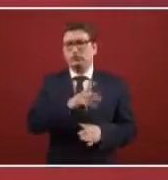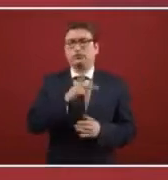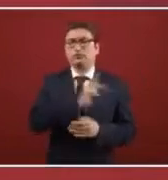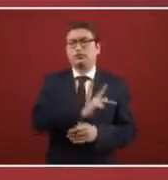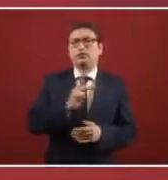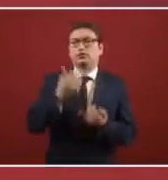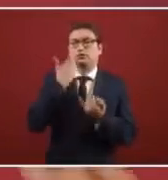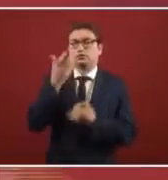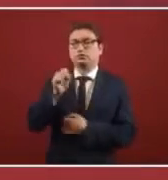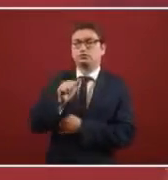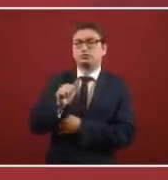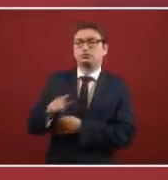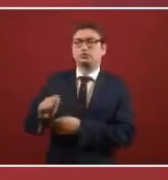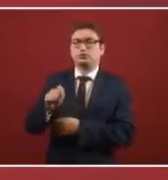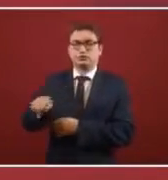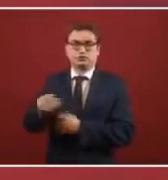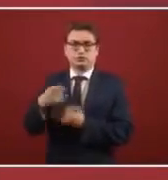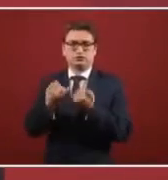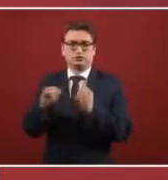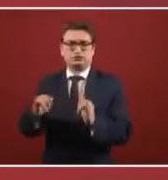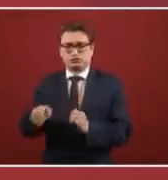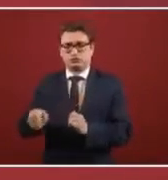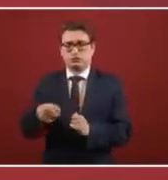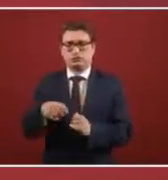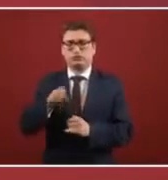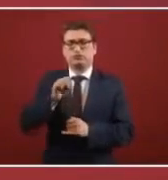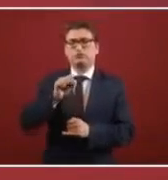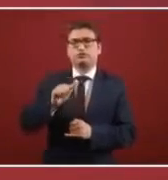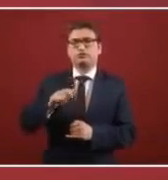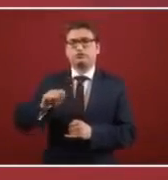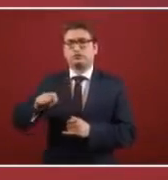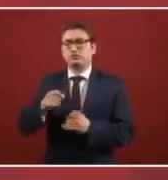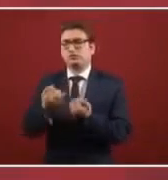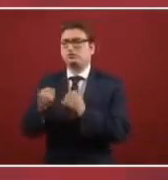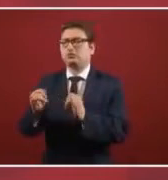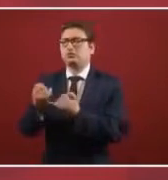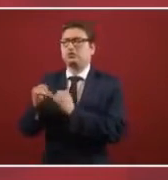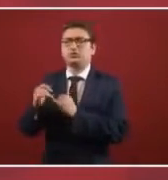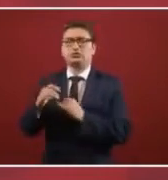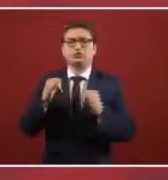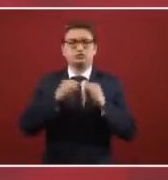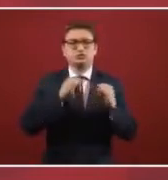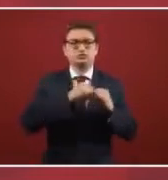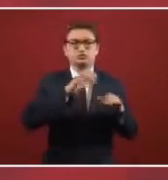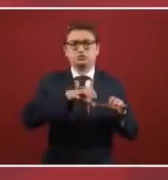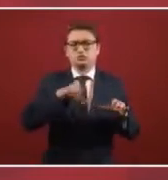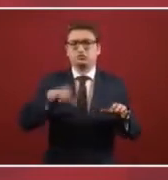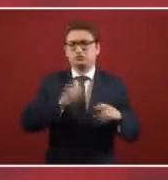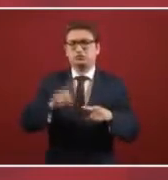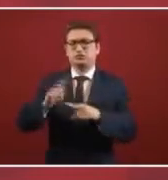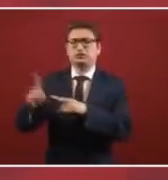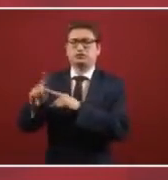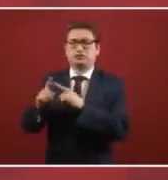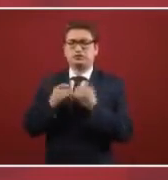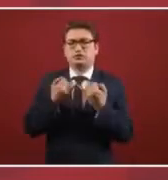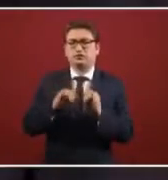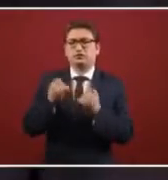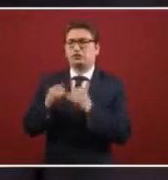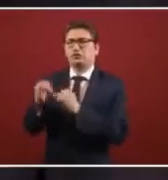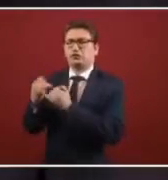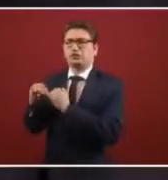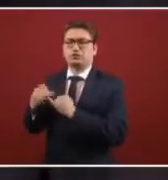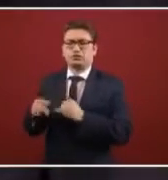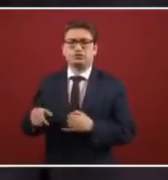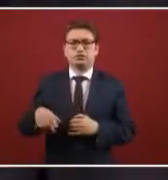But they wanted to make the SAT independent. That measure that made them independent, Pues, los órganos